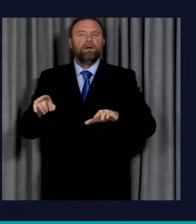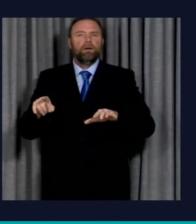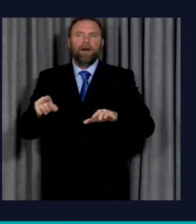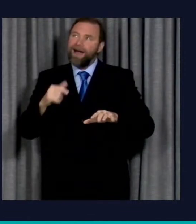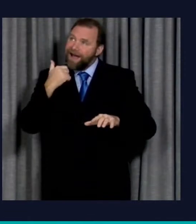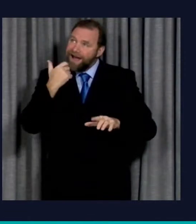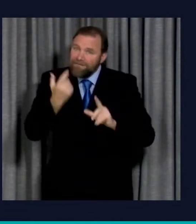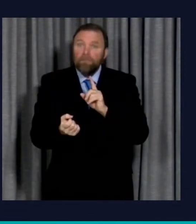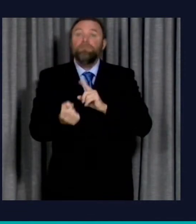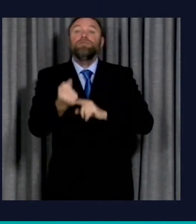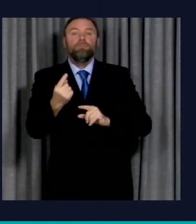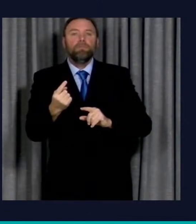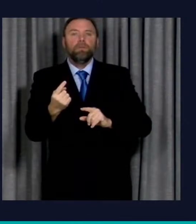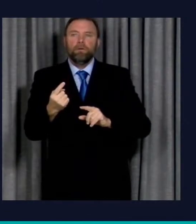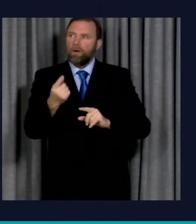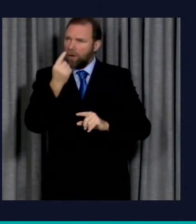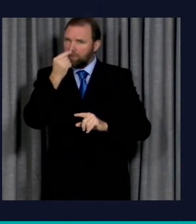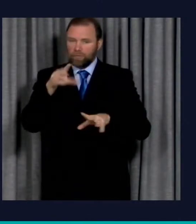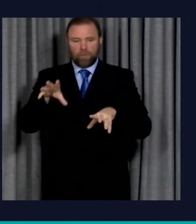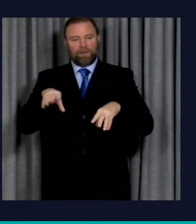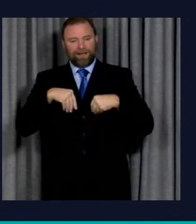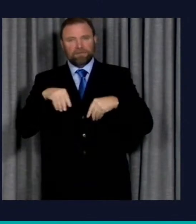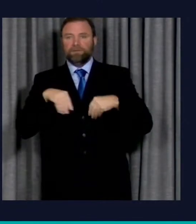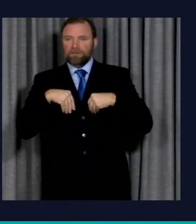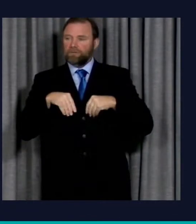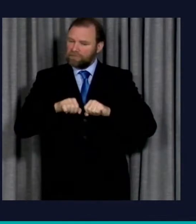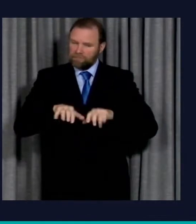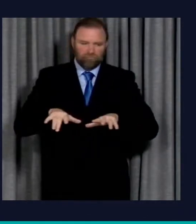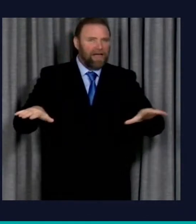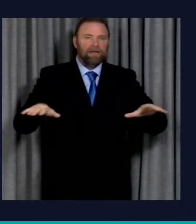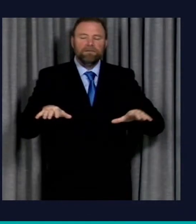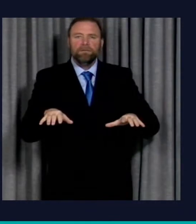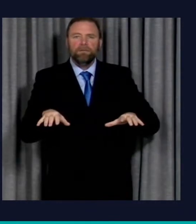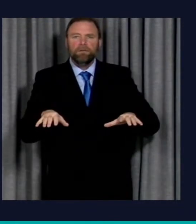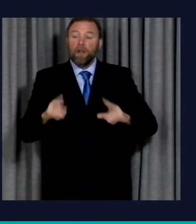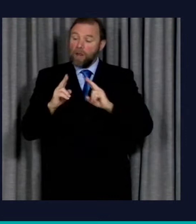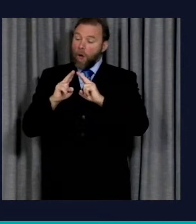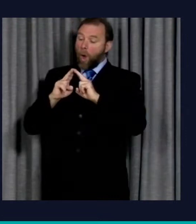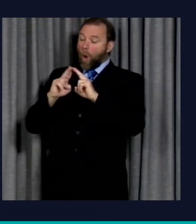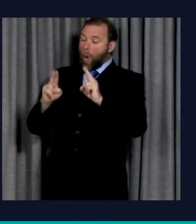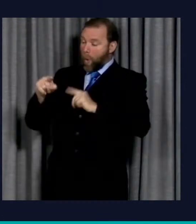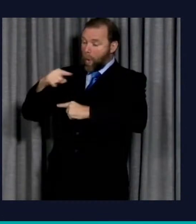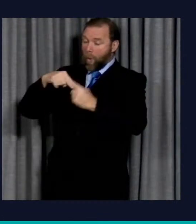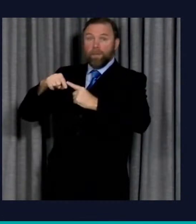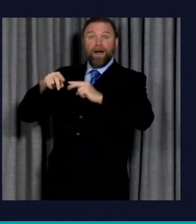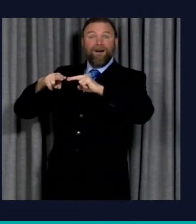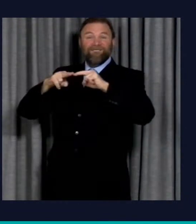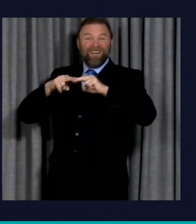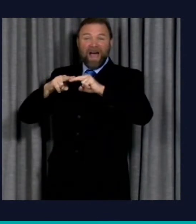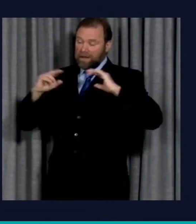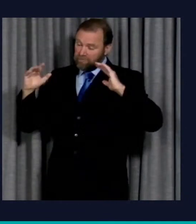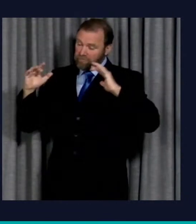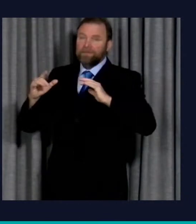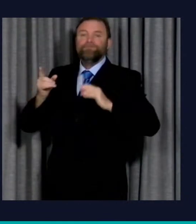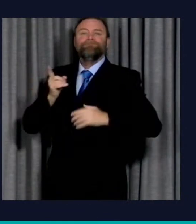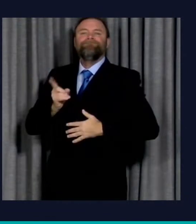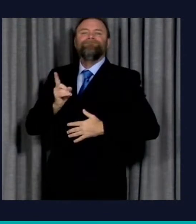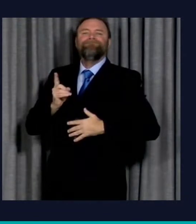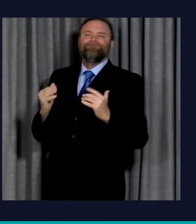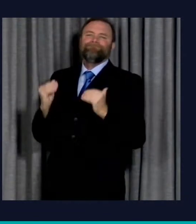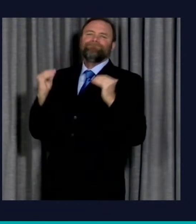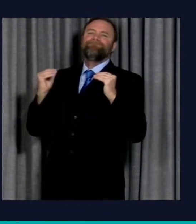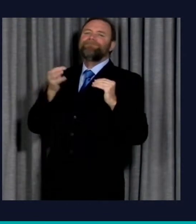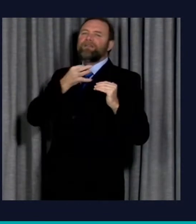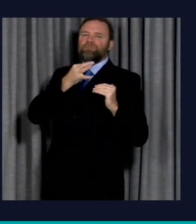us to spread or catch the virus, and the home, where we are surrounded by family, is where we are at our